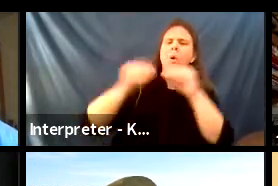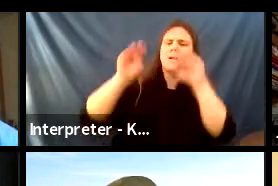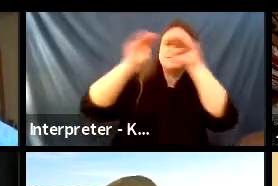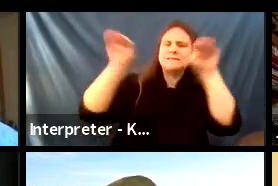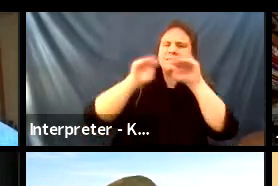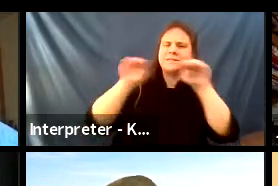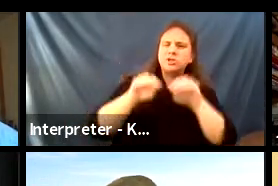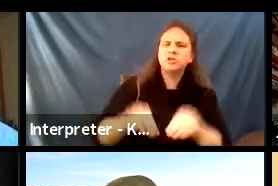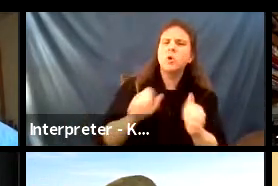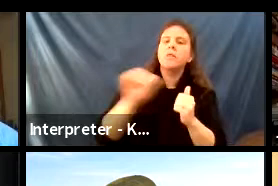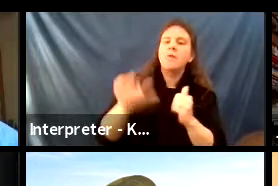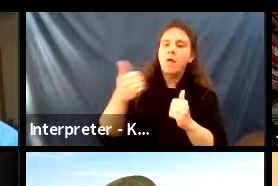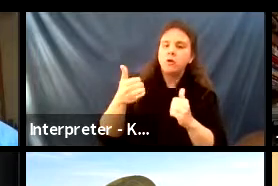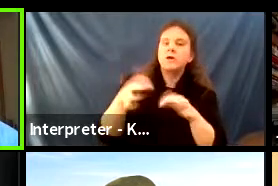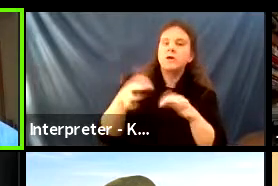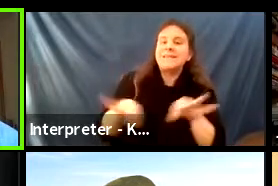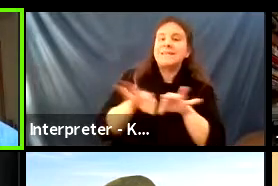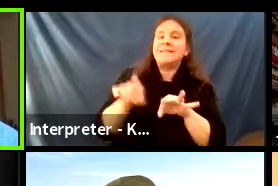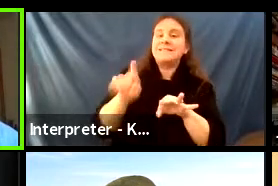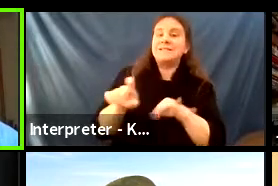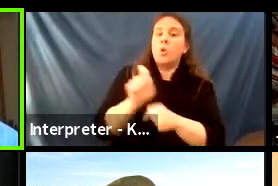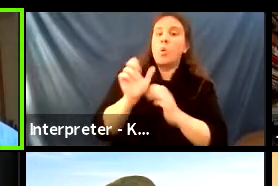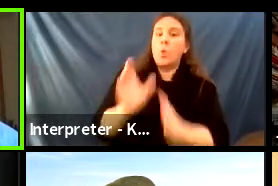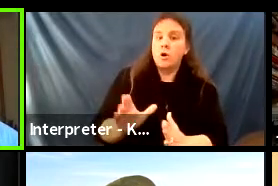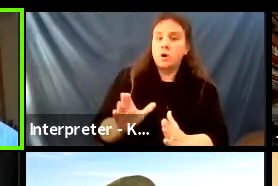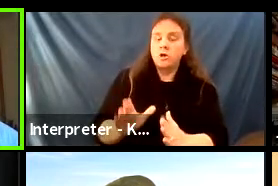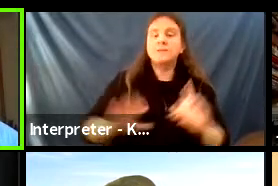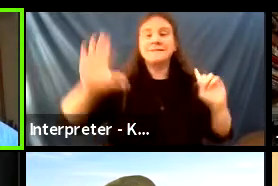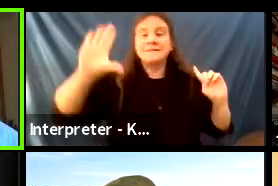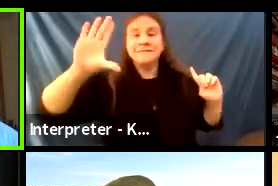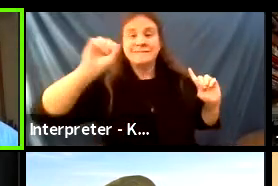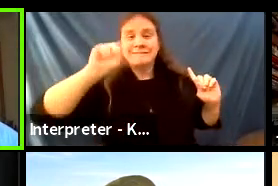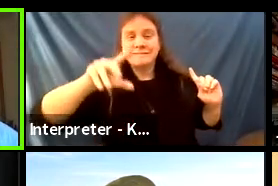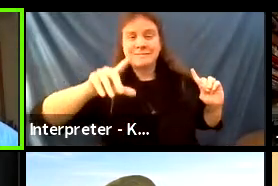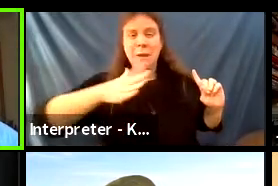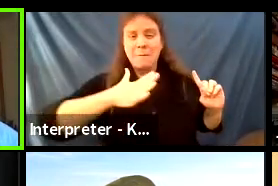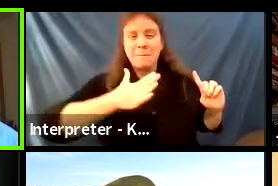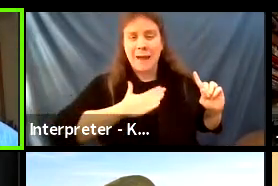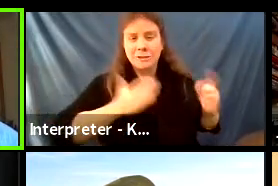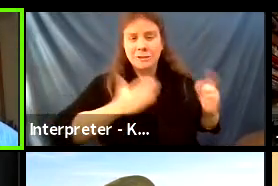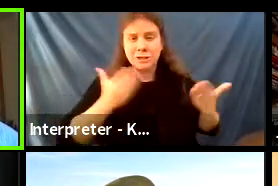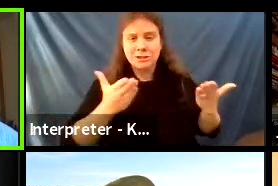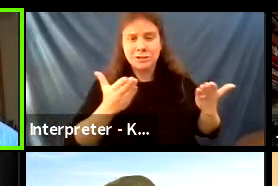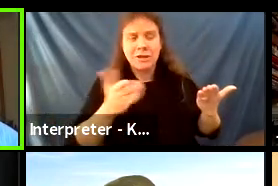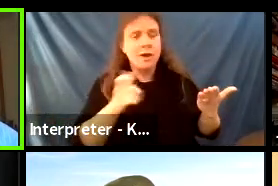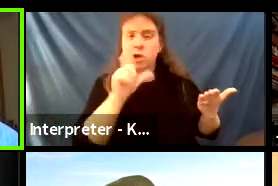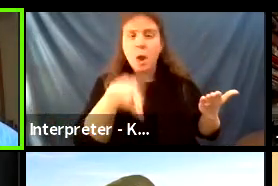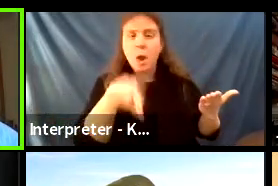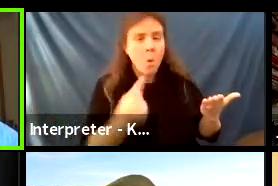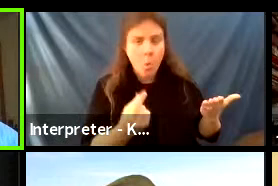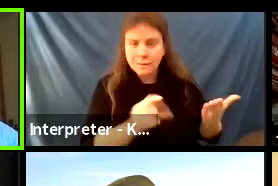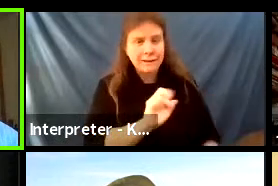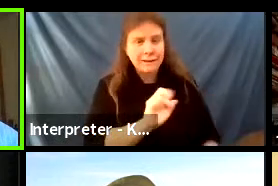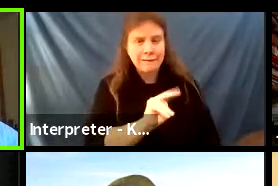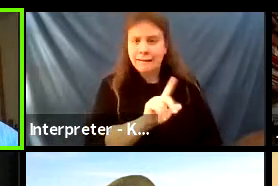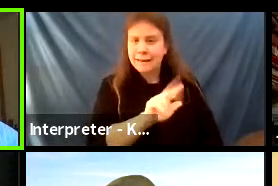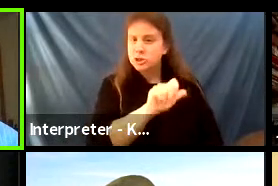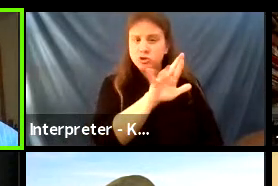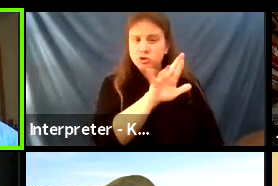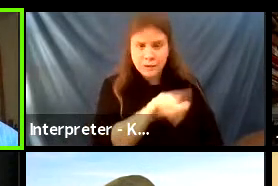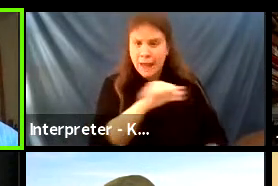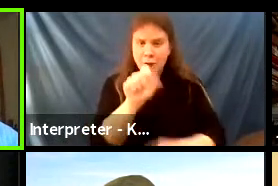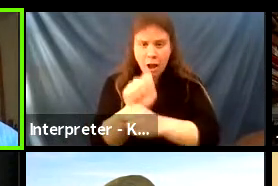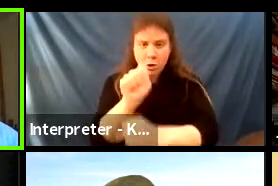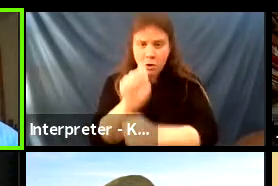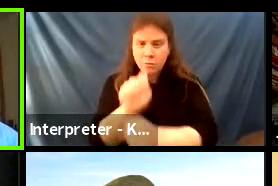worker sectors. Bobby? But I guess what I'm suggesting is that we don't look at just at industry and occupation, because